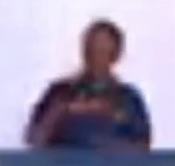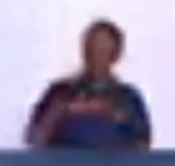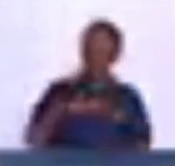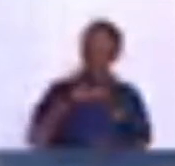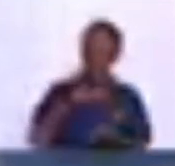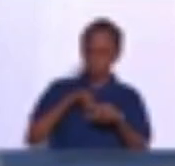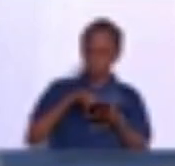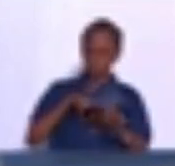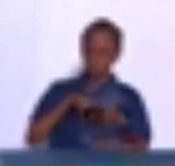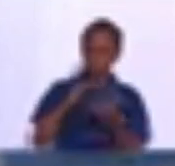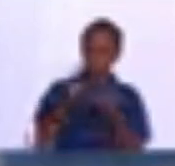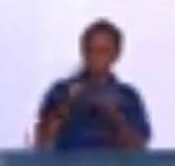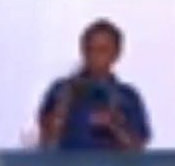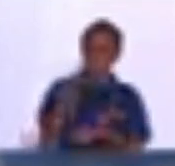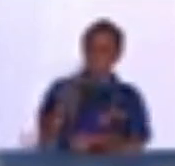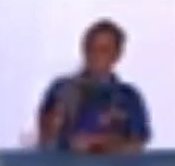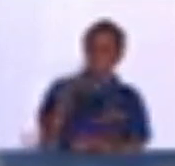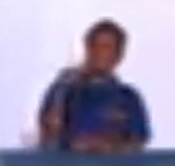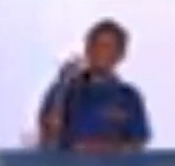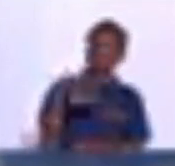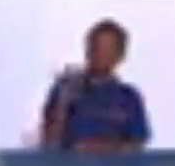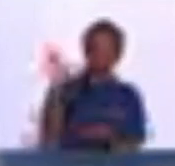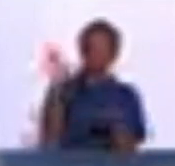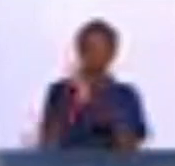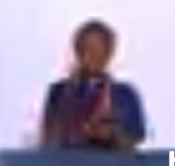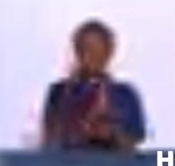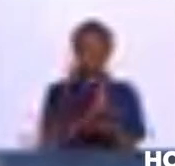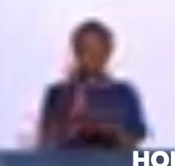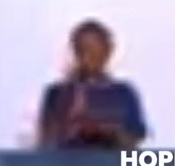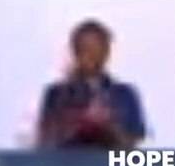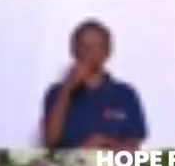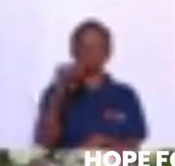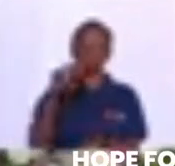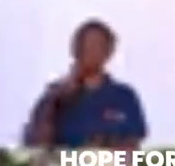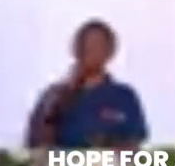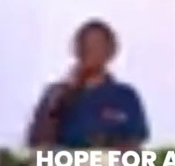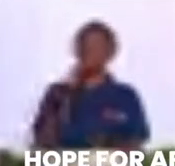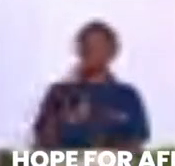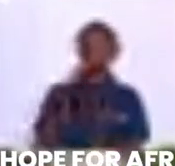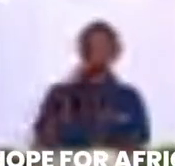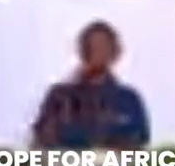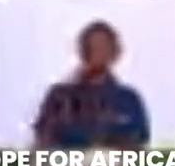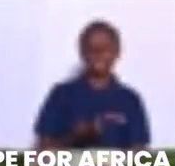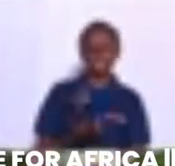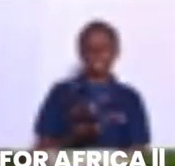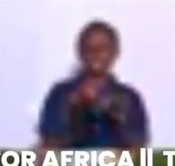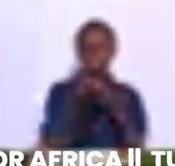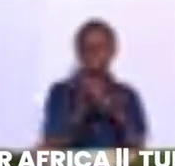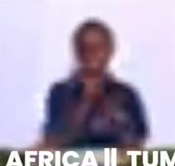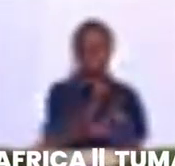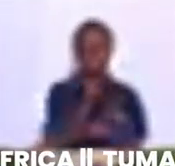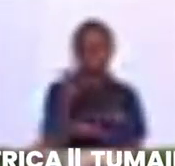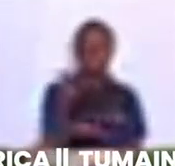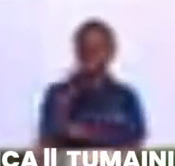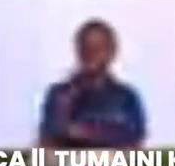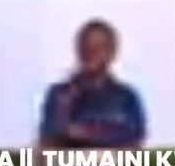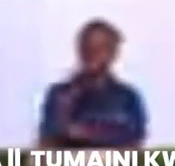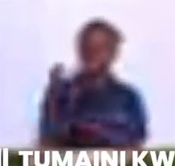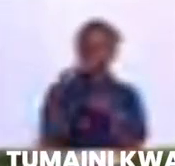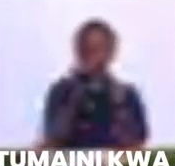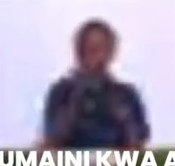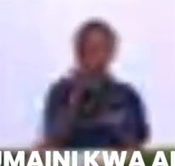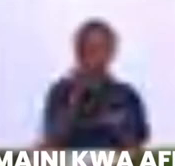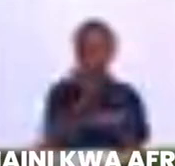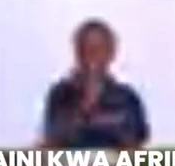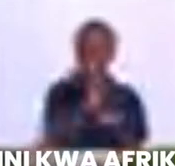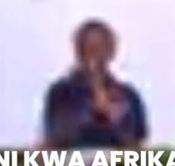always she is busy correcting me. When I'm doing this and this, she will just come and say,